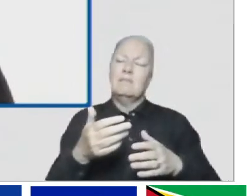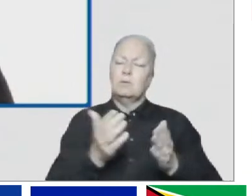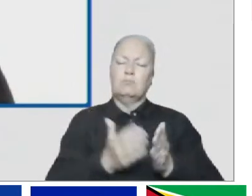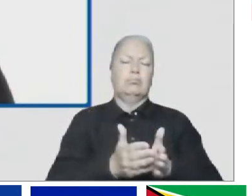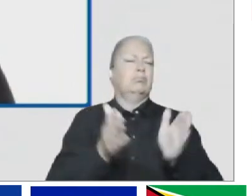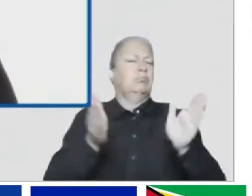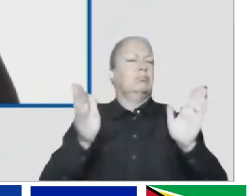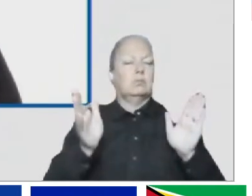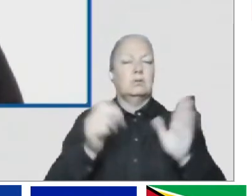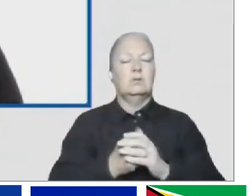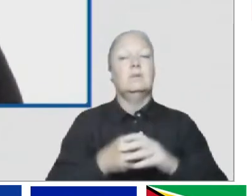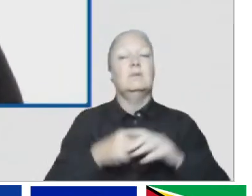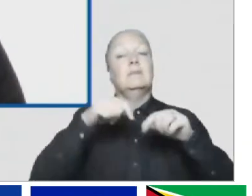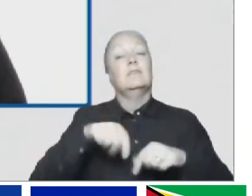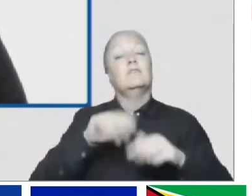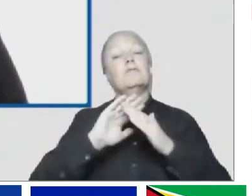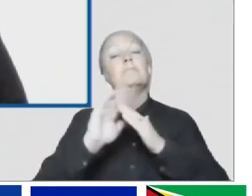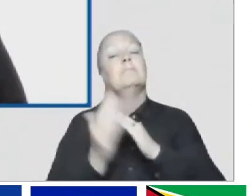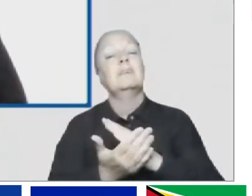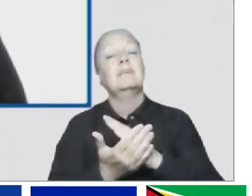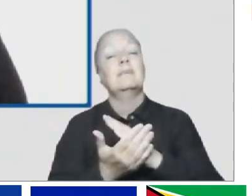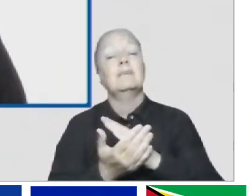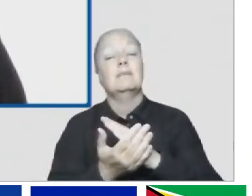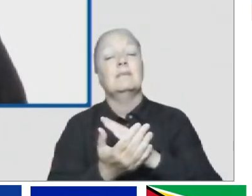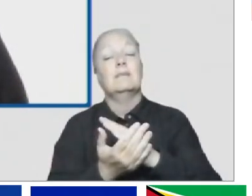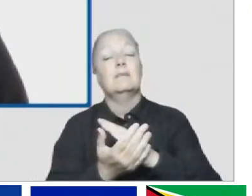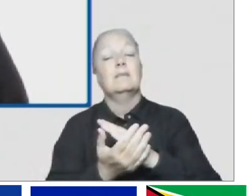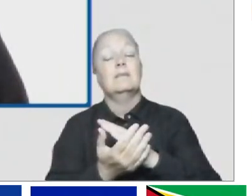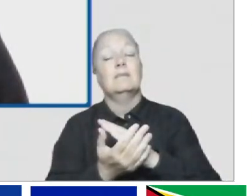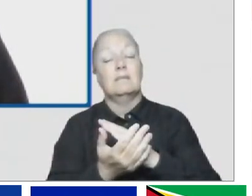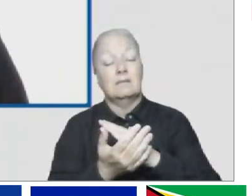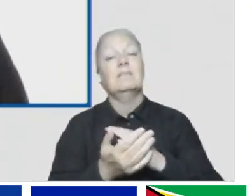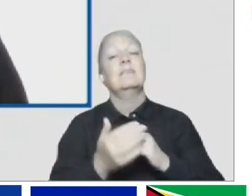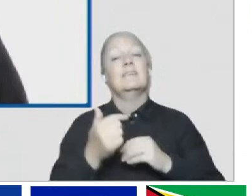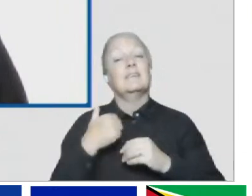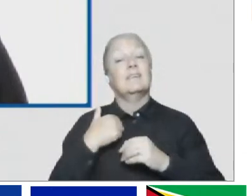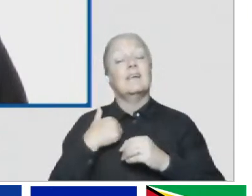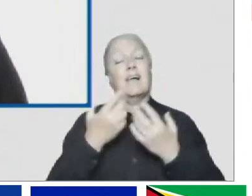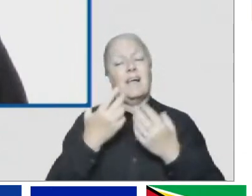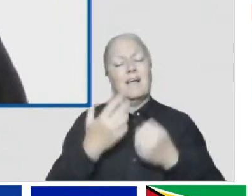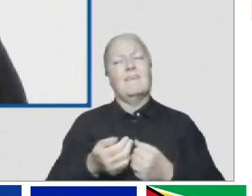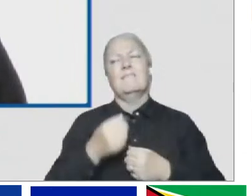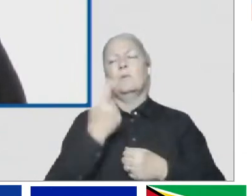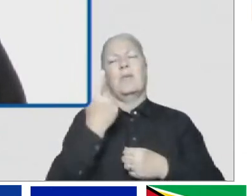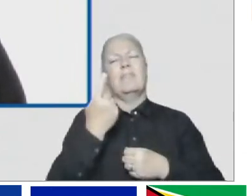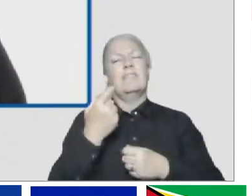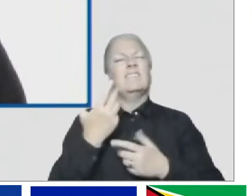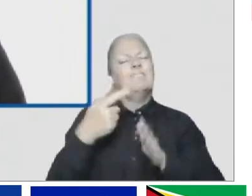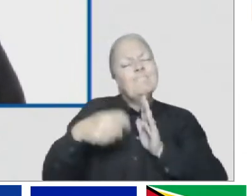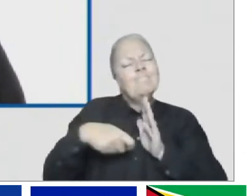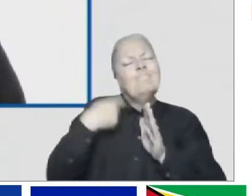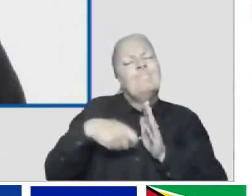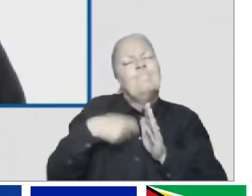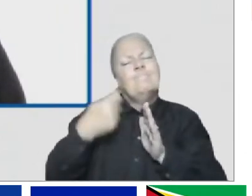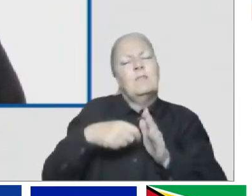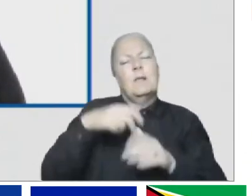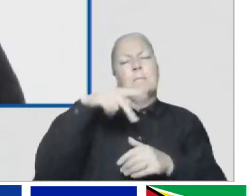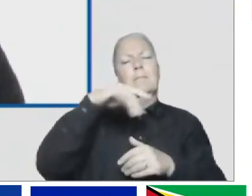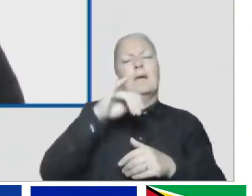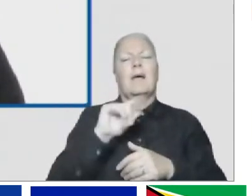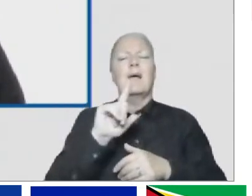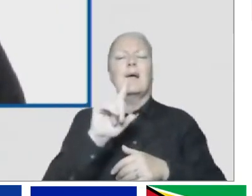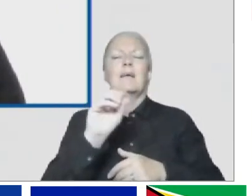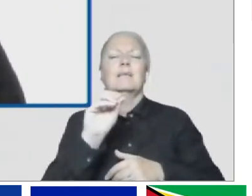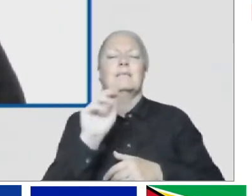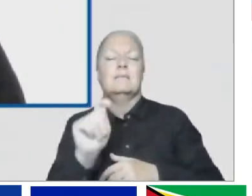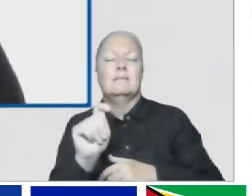been participating in a pilot on a coalition of climate resilient investments,